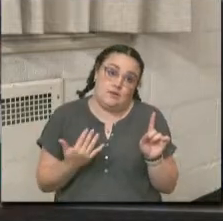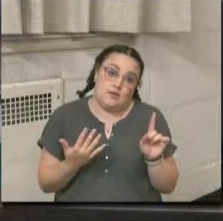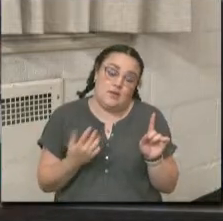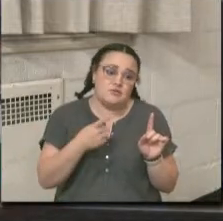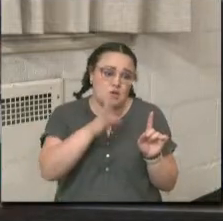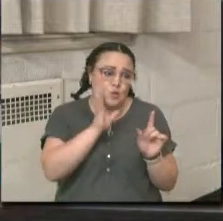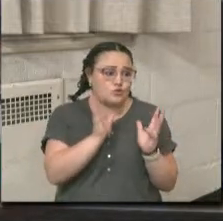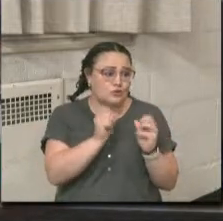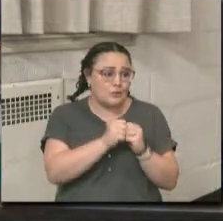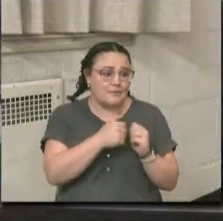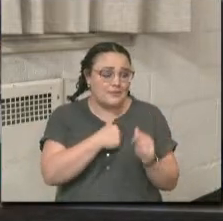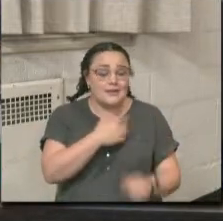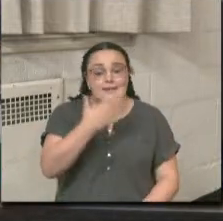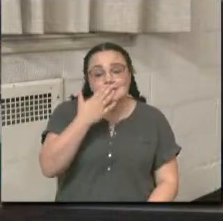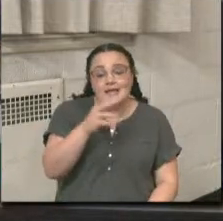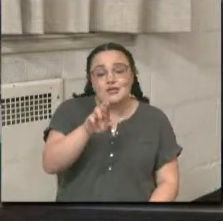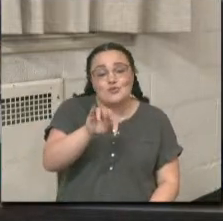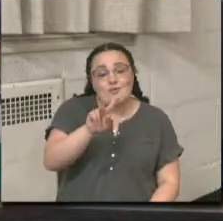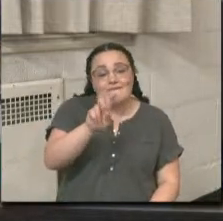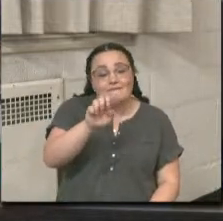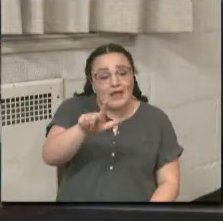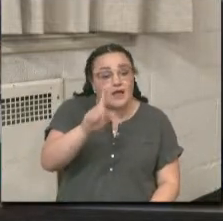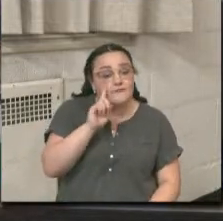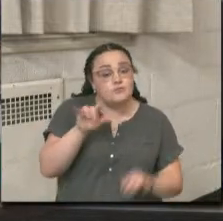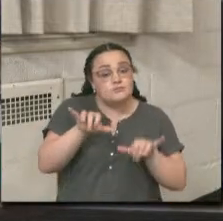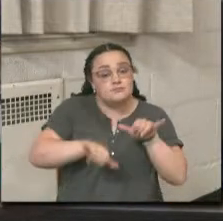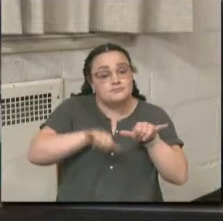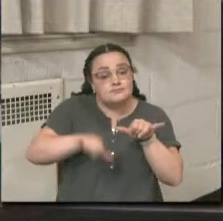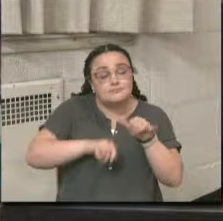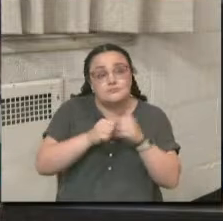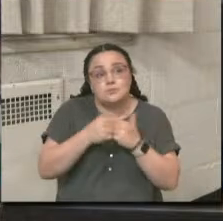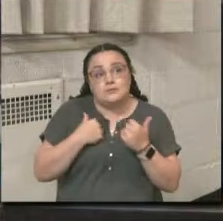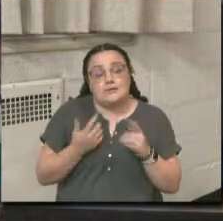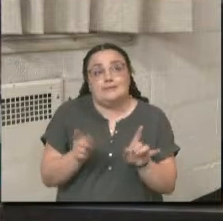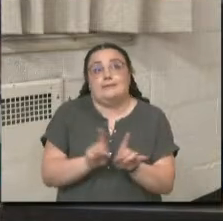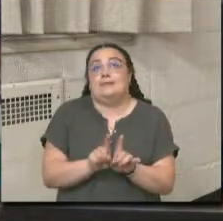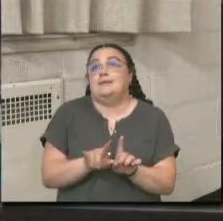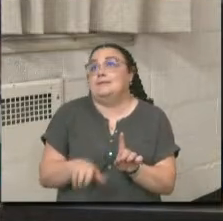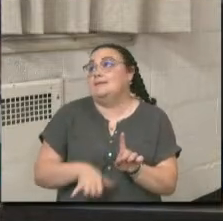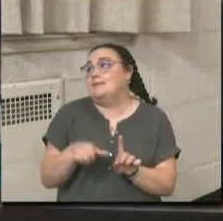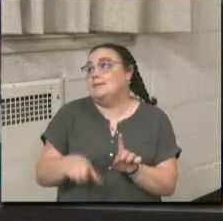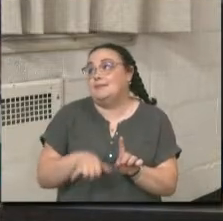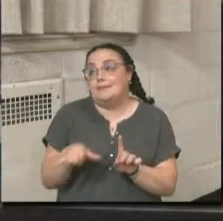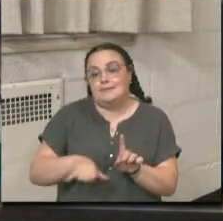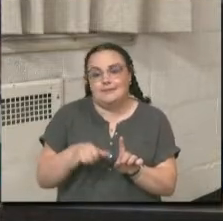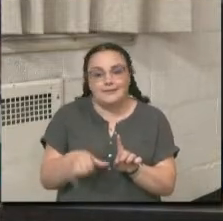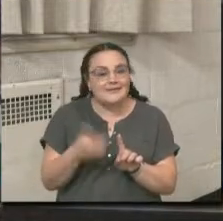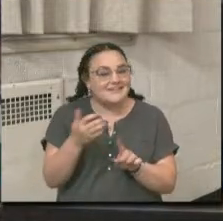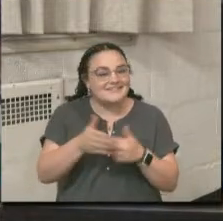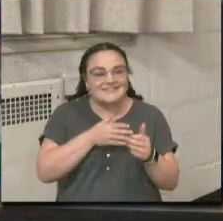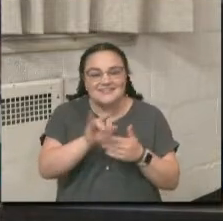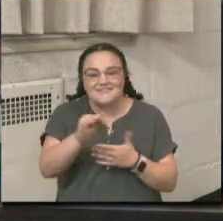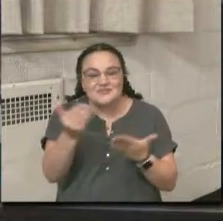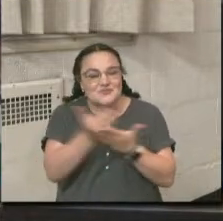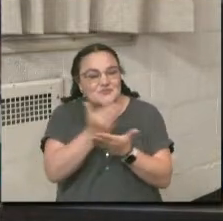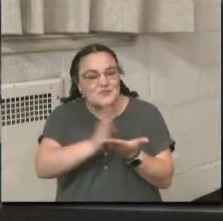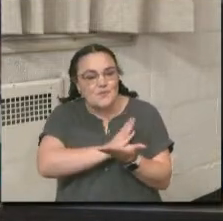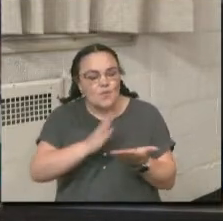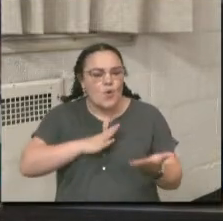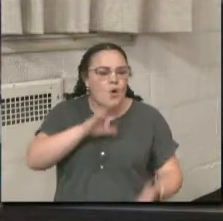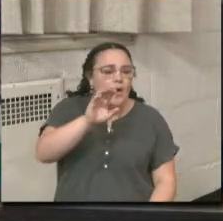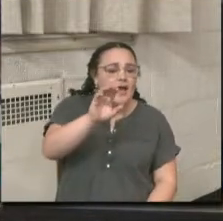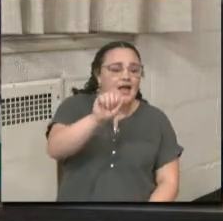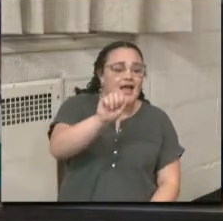waiting on my rides at times and staying here and also helping me even though you were new to the board. Miss Adeline as well,